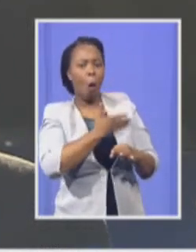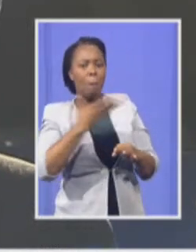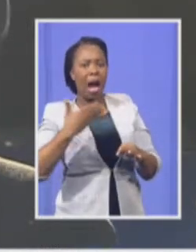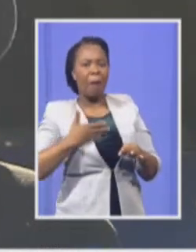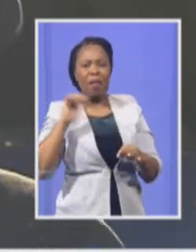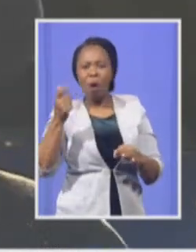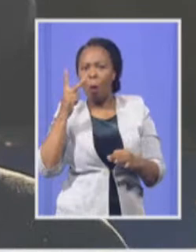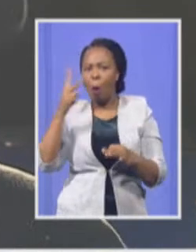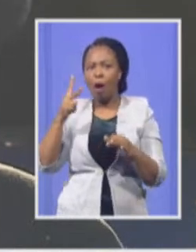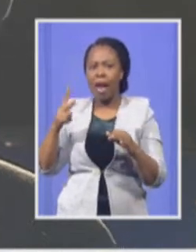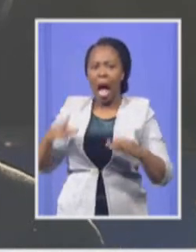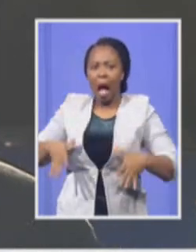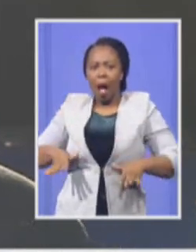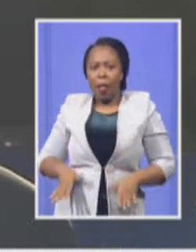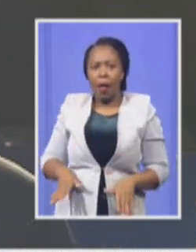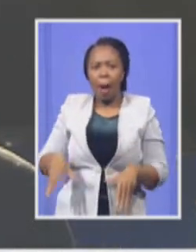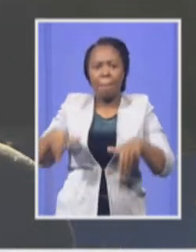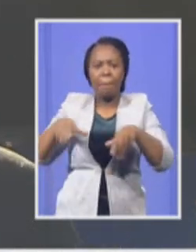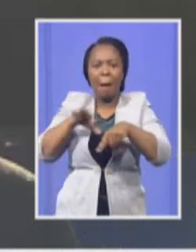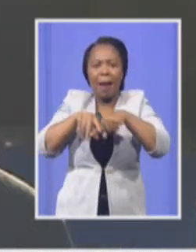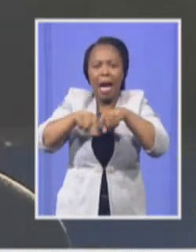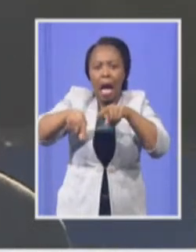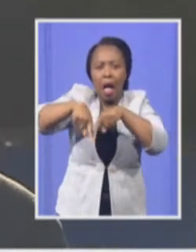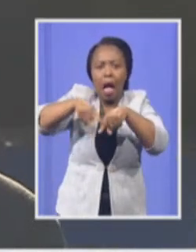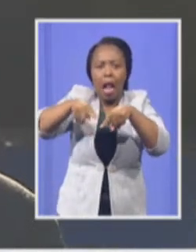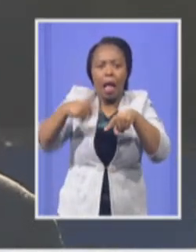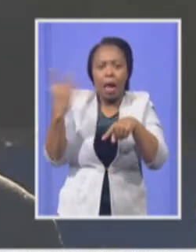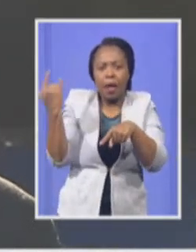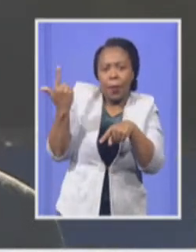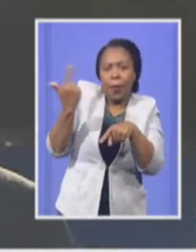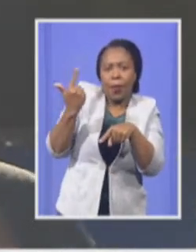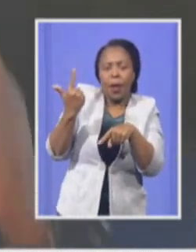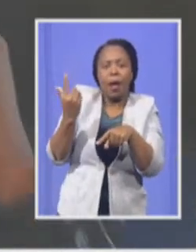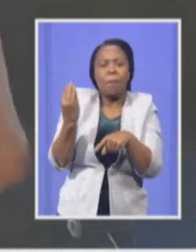amasha endlini bese urape ingane endlini.